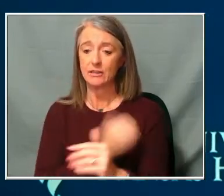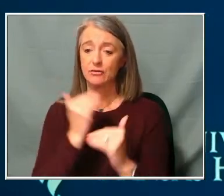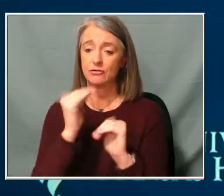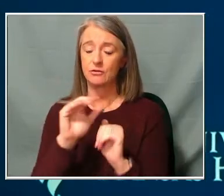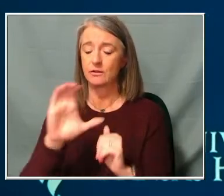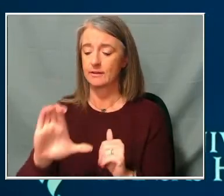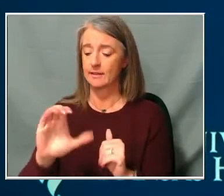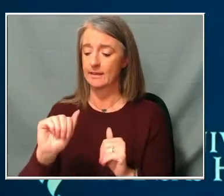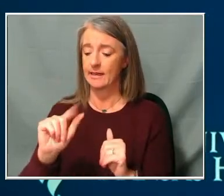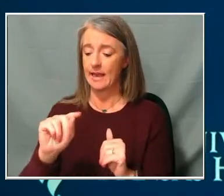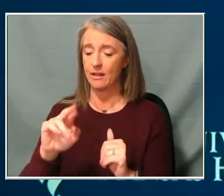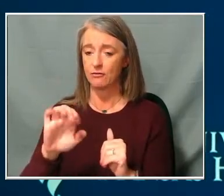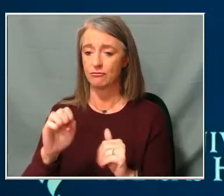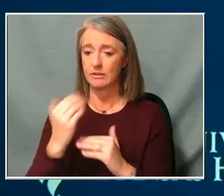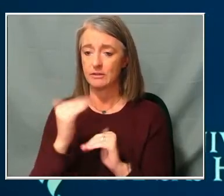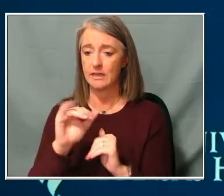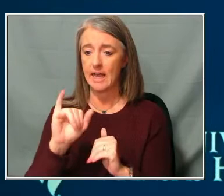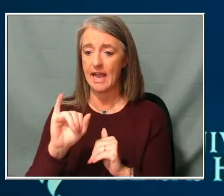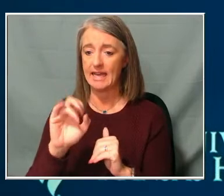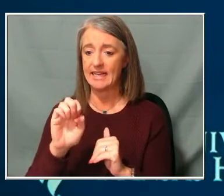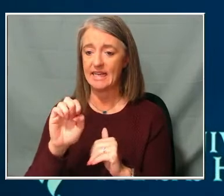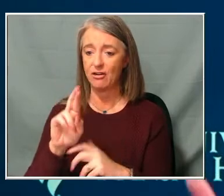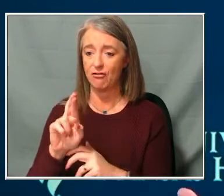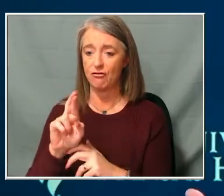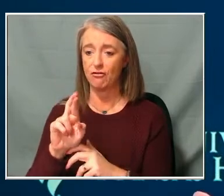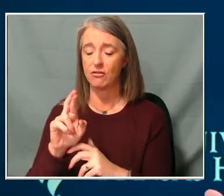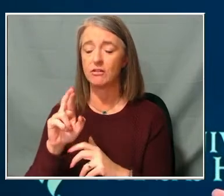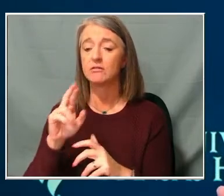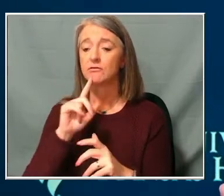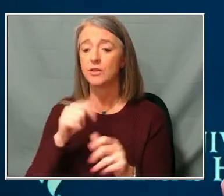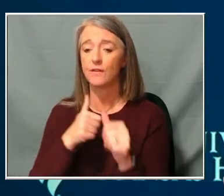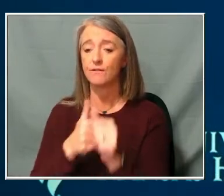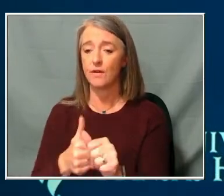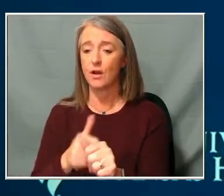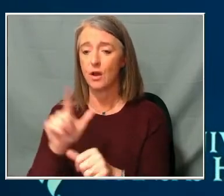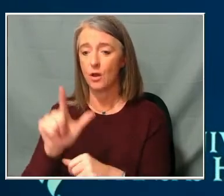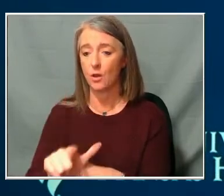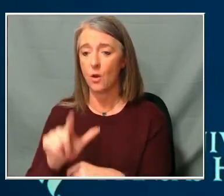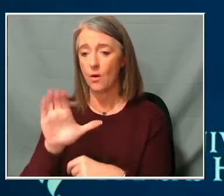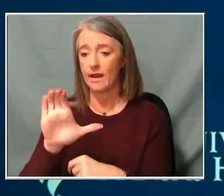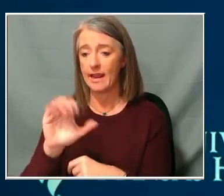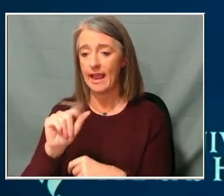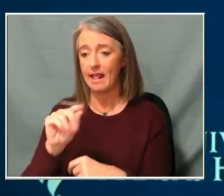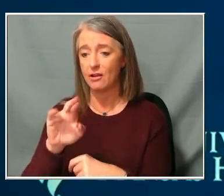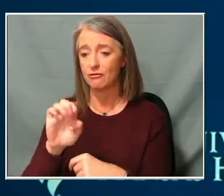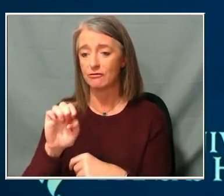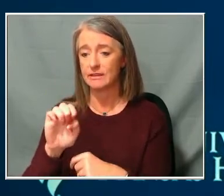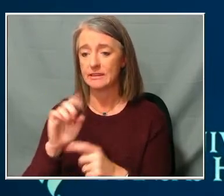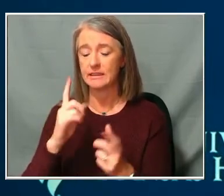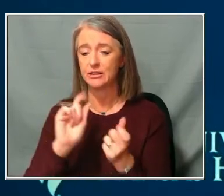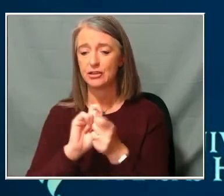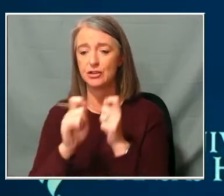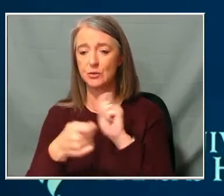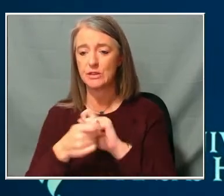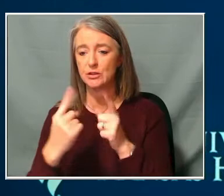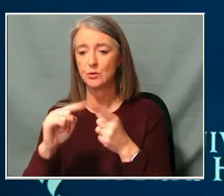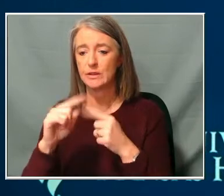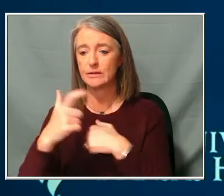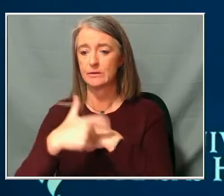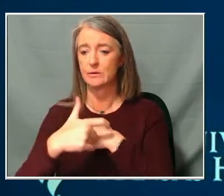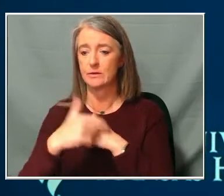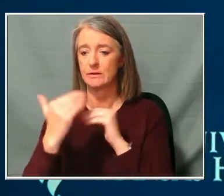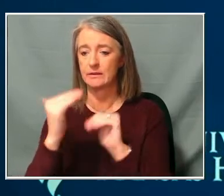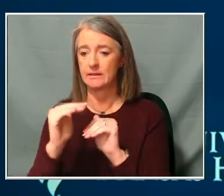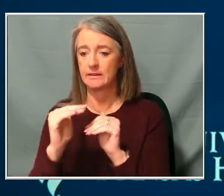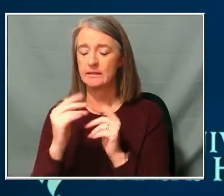restriction with IER is actually similar to what you would follow on a low-calorie diet. You're just switching when you're restricting. So rather than restricting a